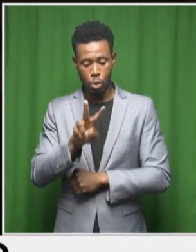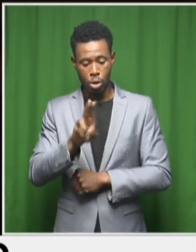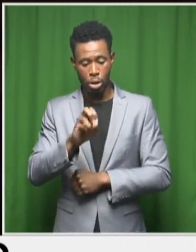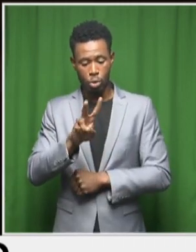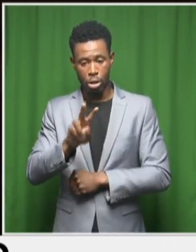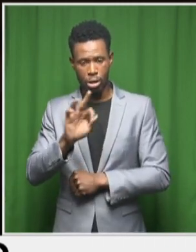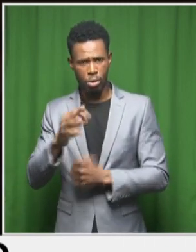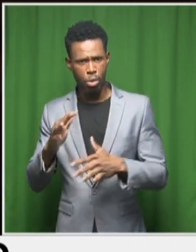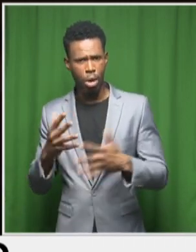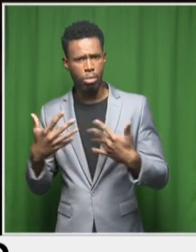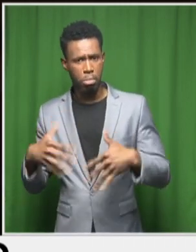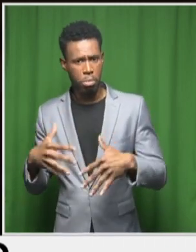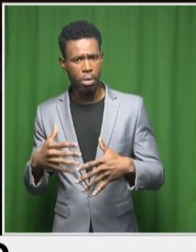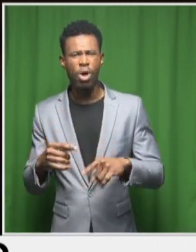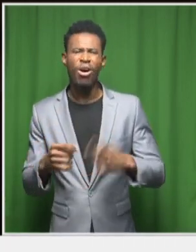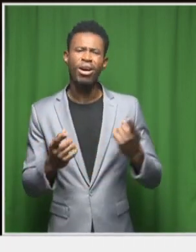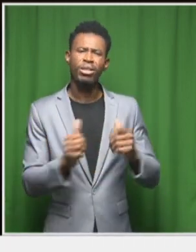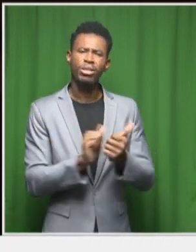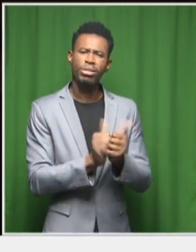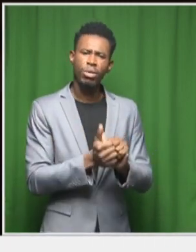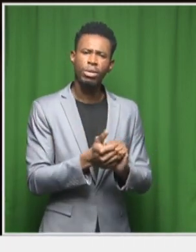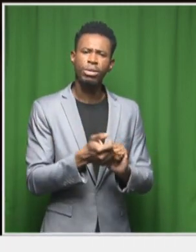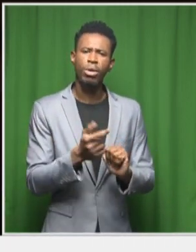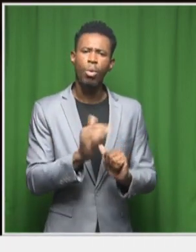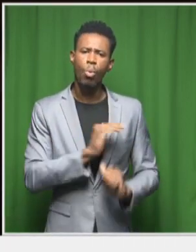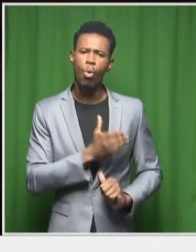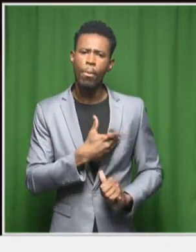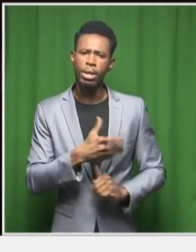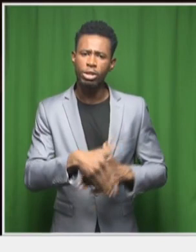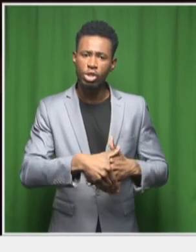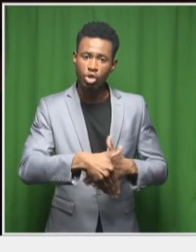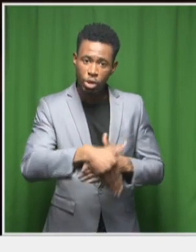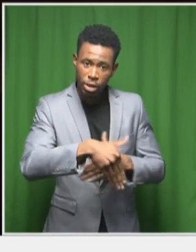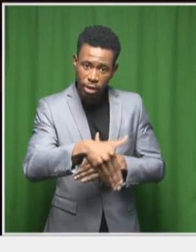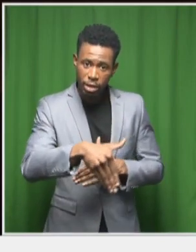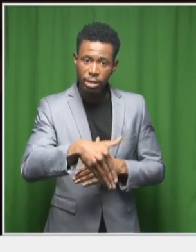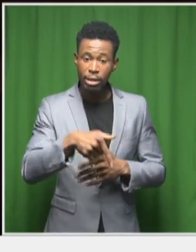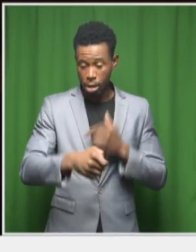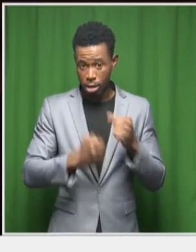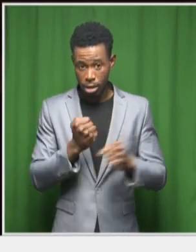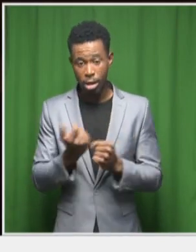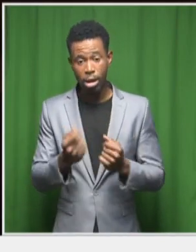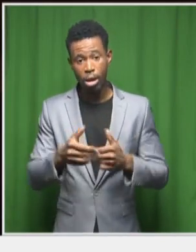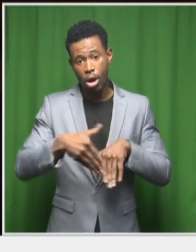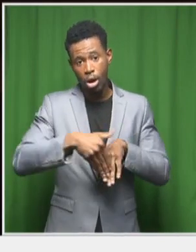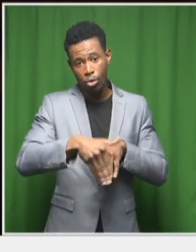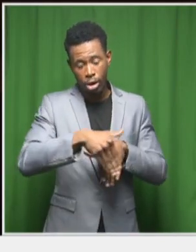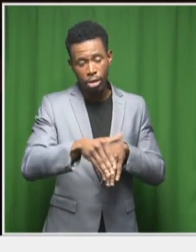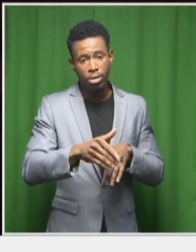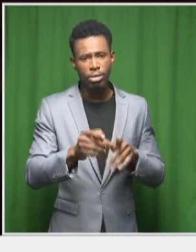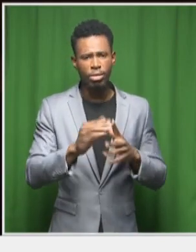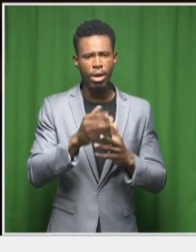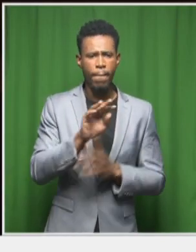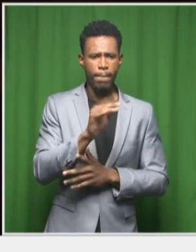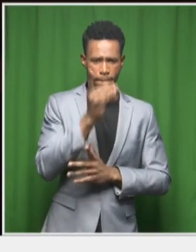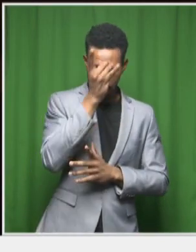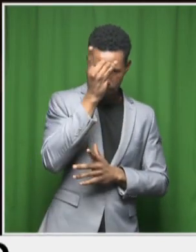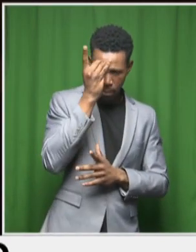sport, the women's sport that we had. We had the World Cup cricket, the women's cricket that we had earlier in the year. Between March and April, we had